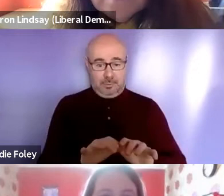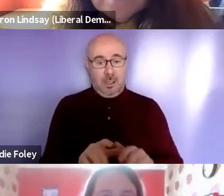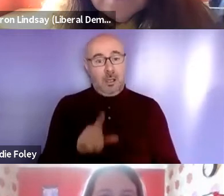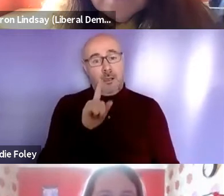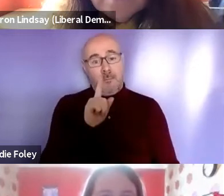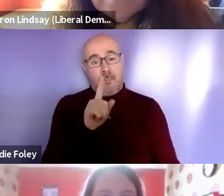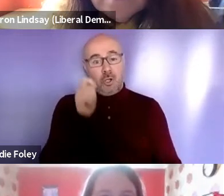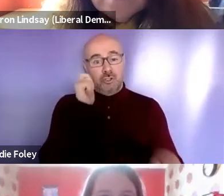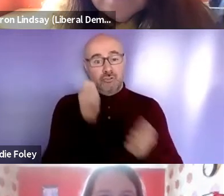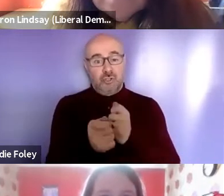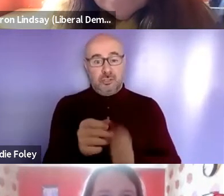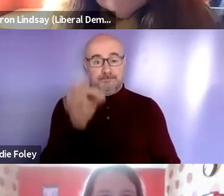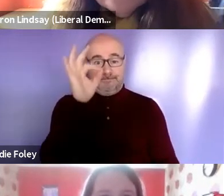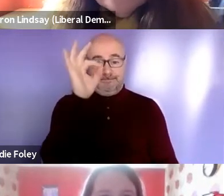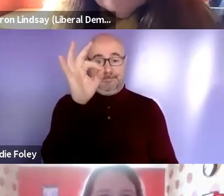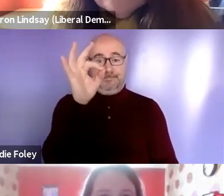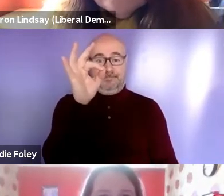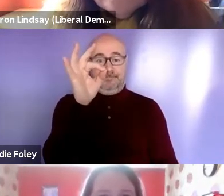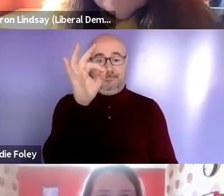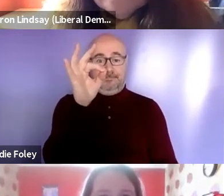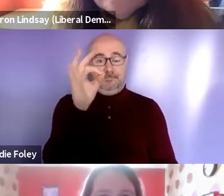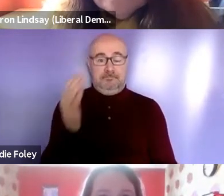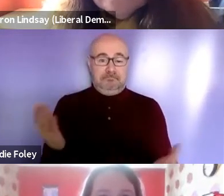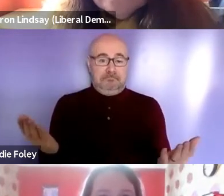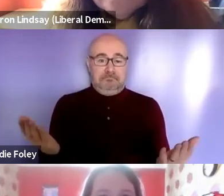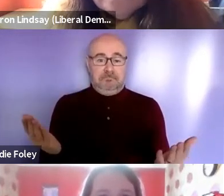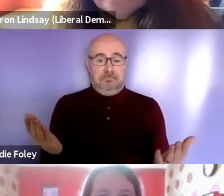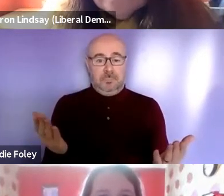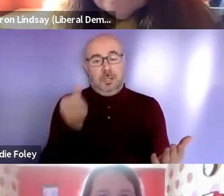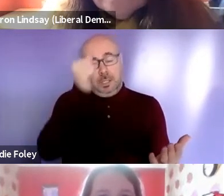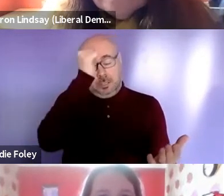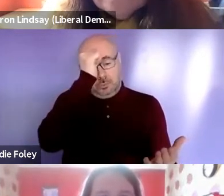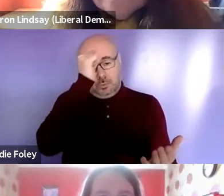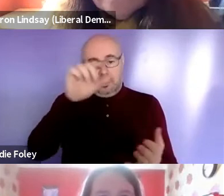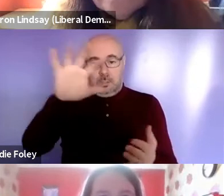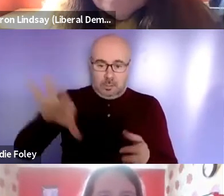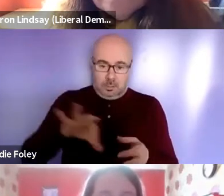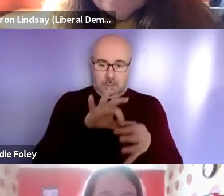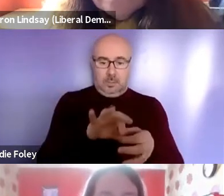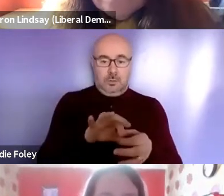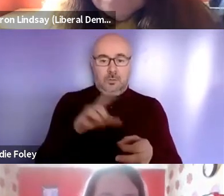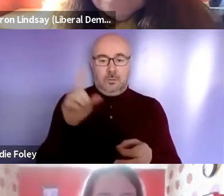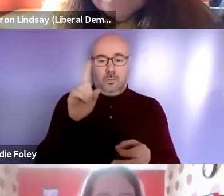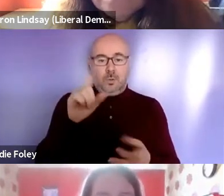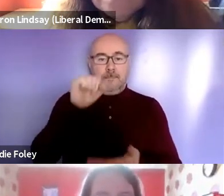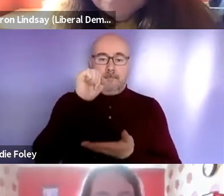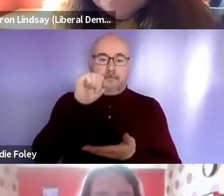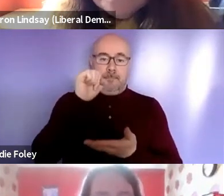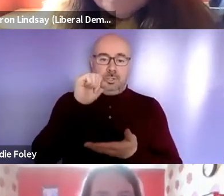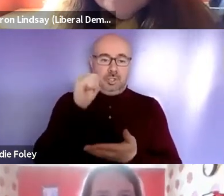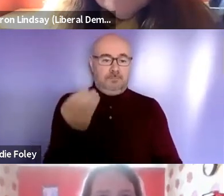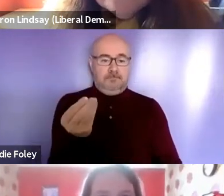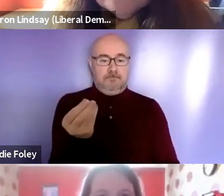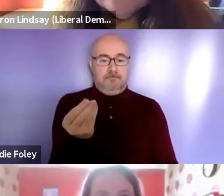to representation, and it's also about budgets, because I think the point's been made today already. We are